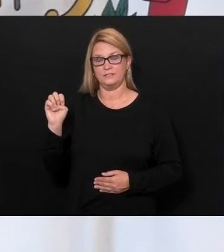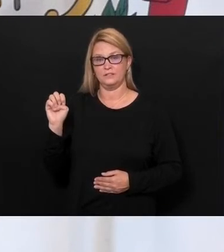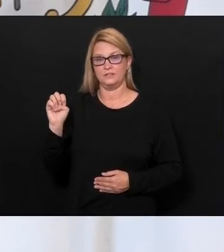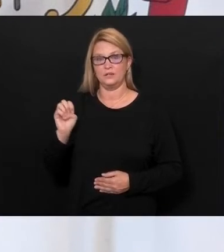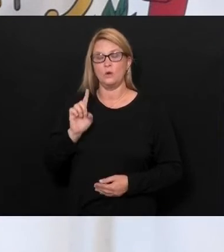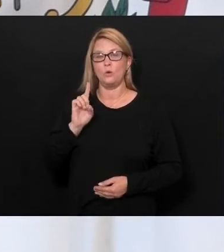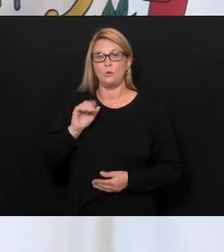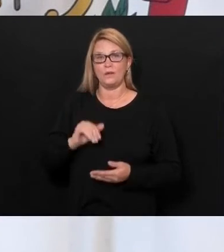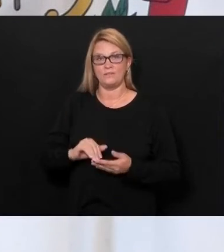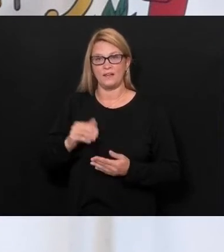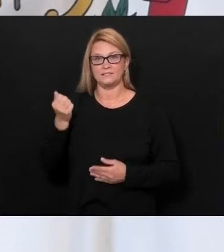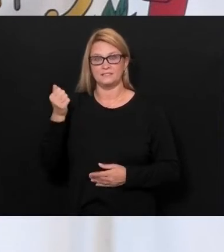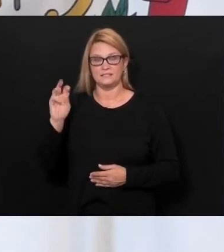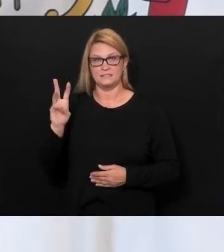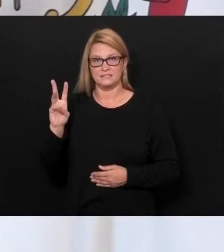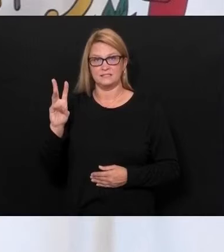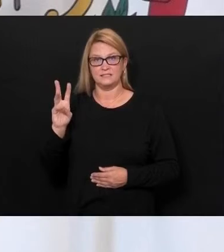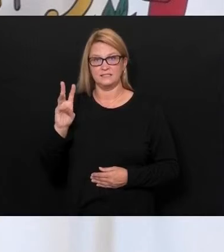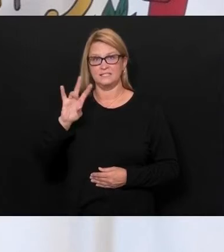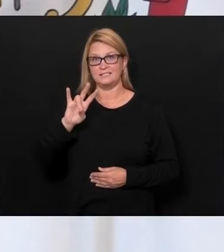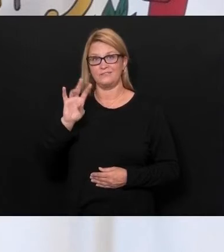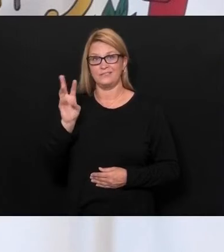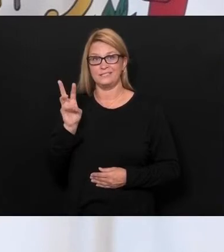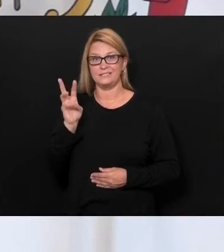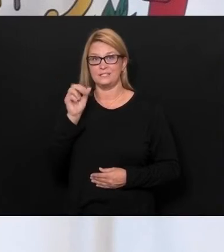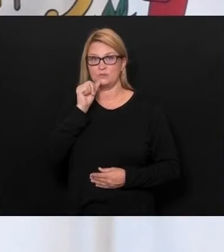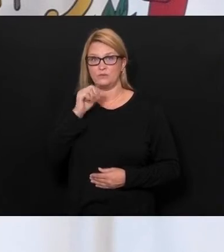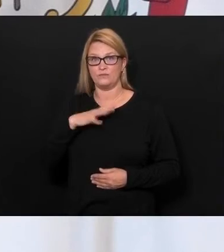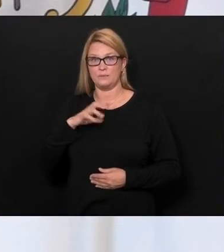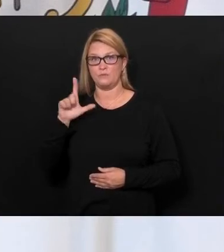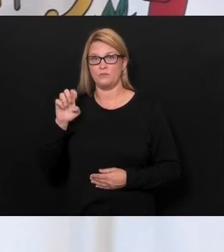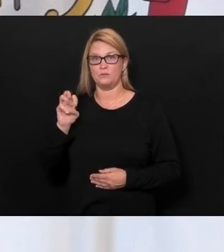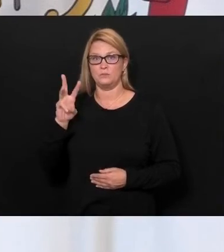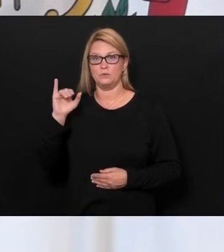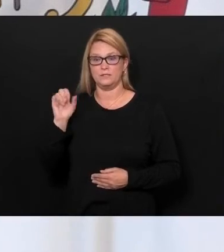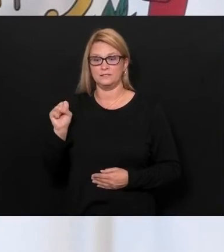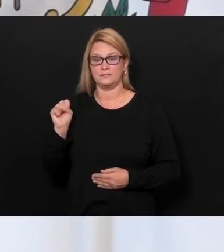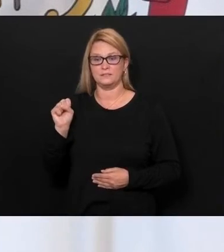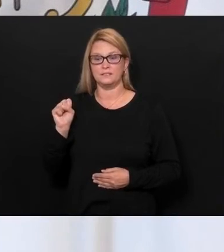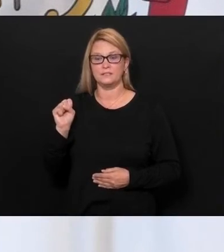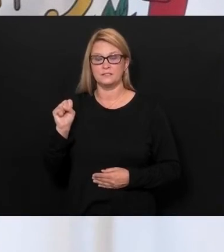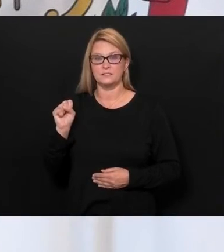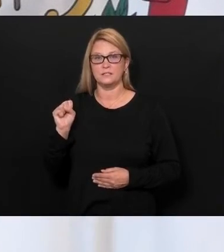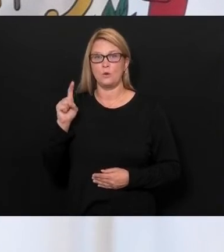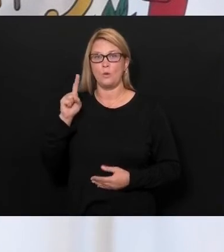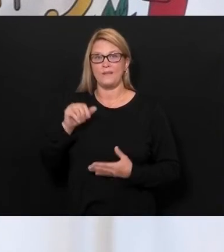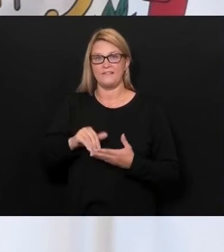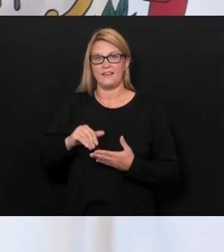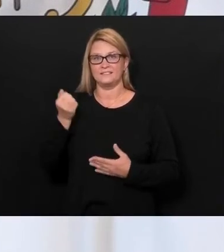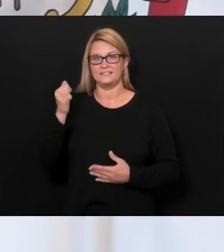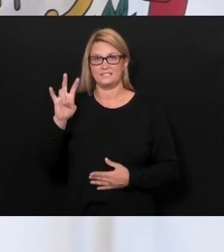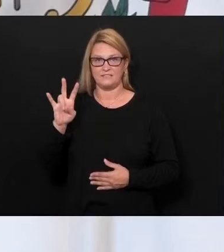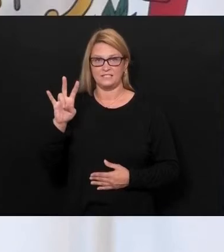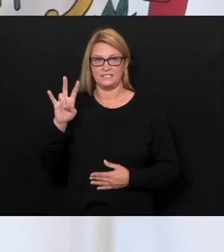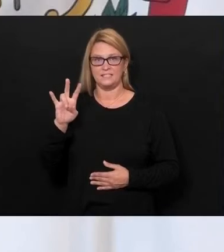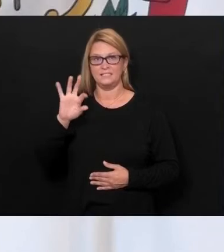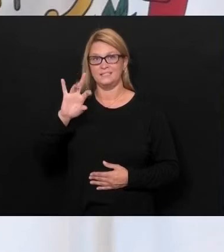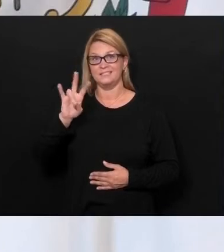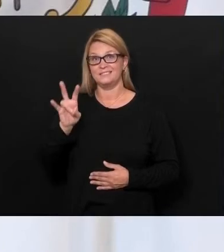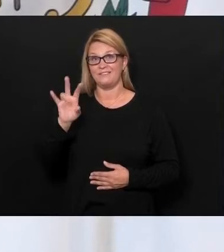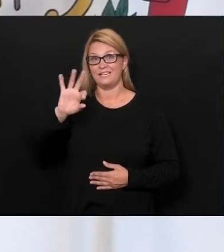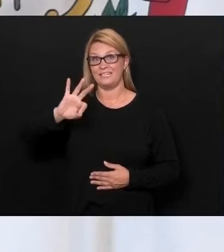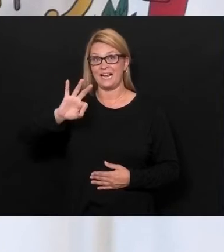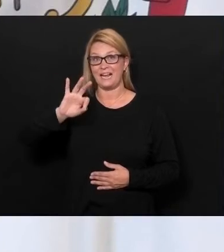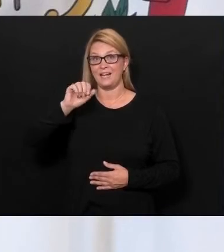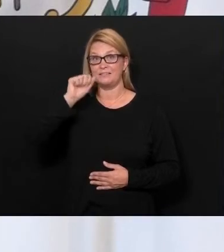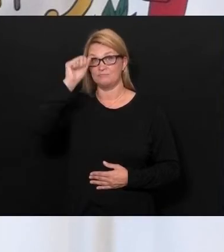Our 1,016th death is a 76-year-old female from Lewis County. Our 1,017th death is a 79-year-old